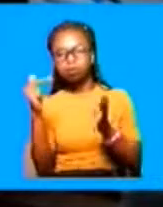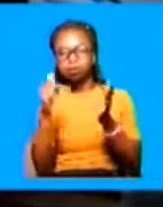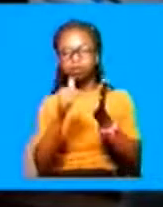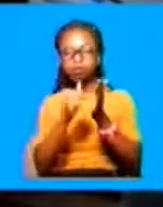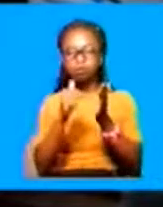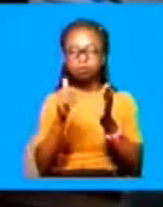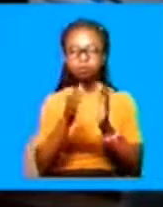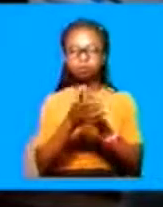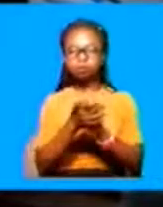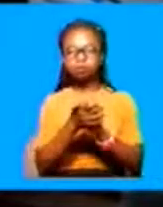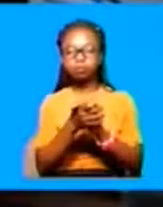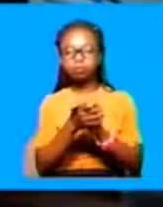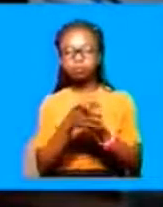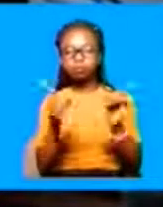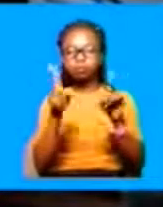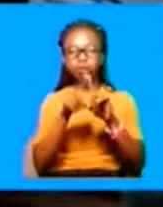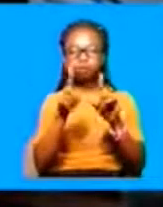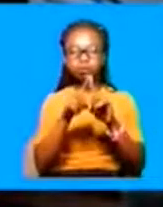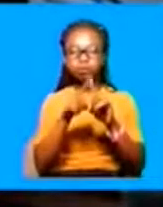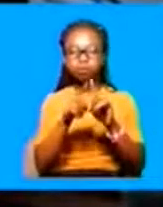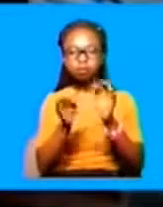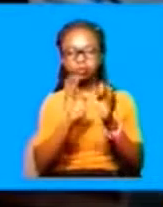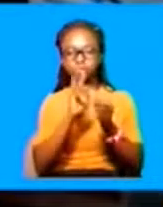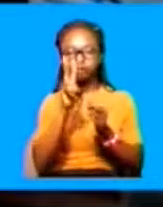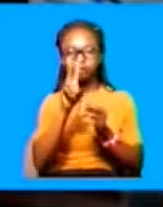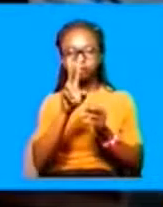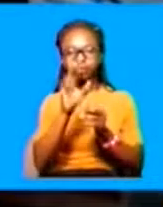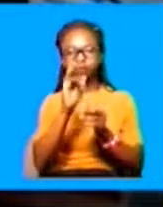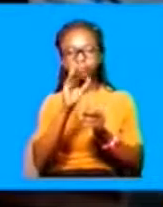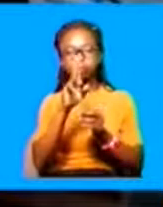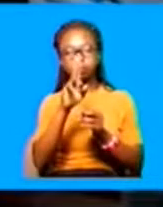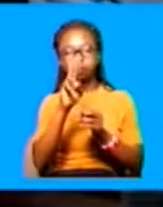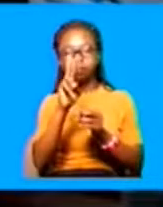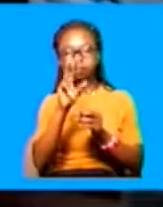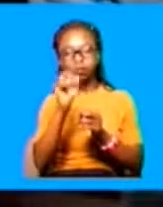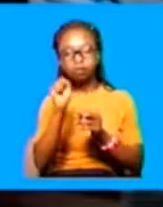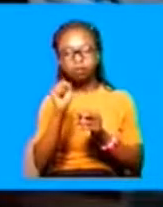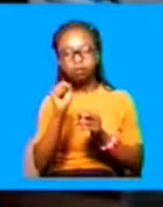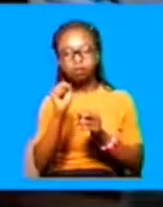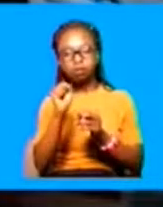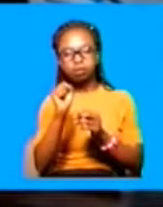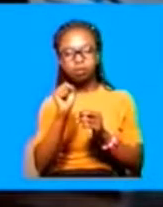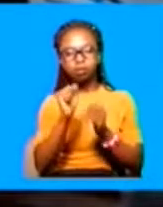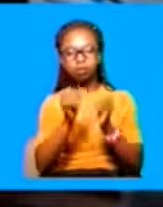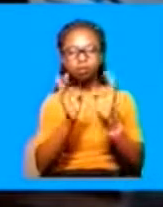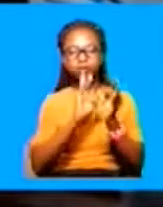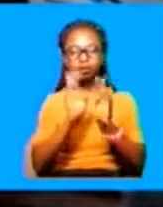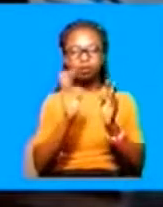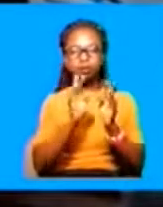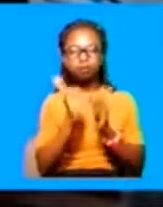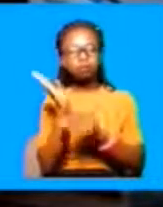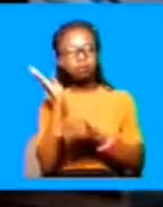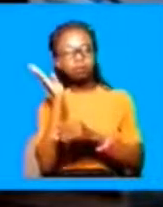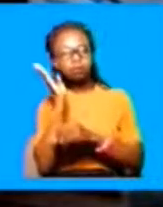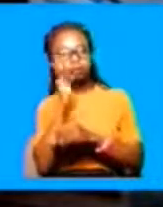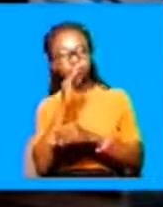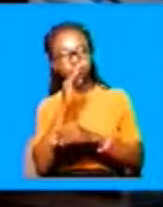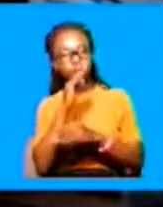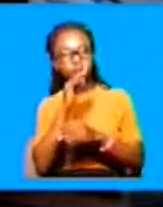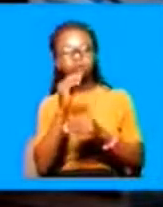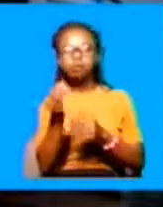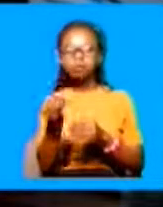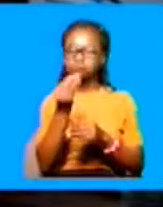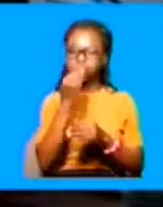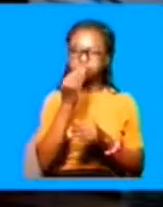Gi ka thoth virus komako ng'ato tiyudo ka bang' kosetieko effect kata